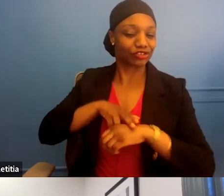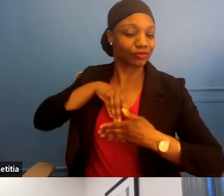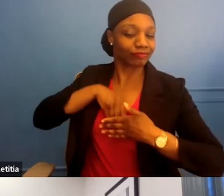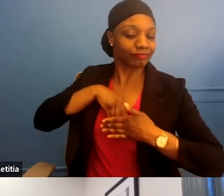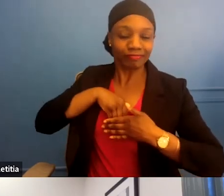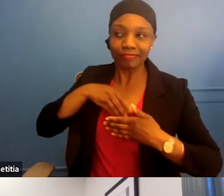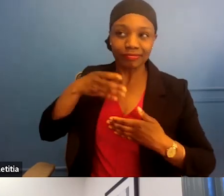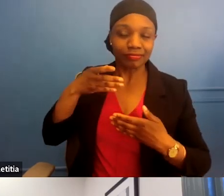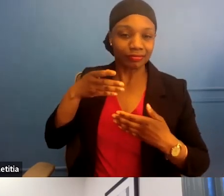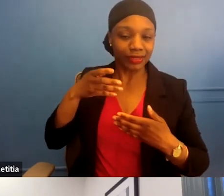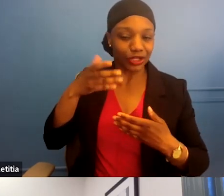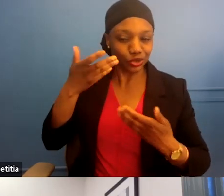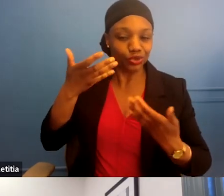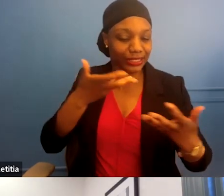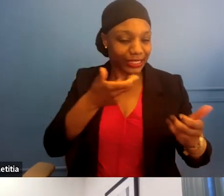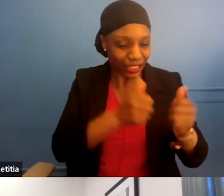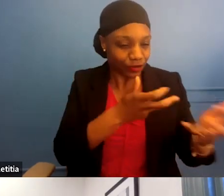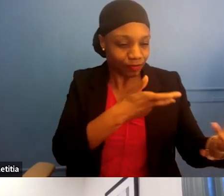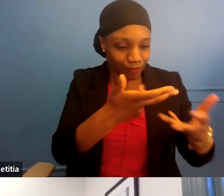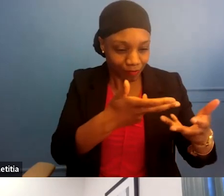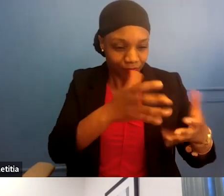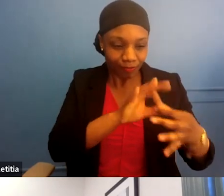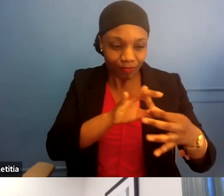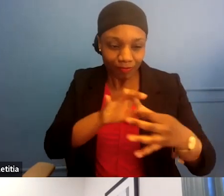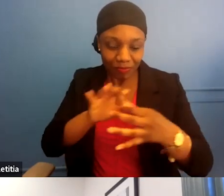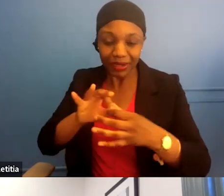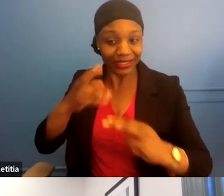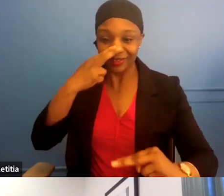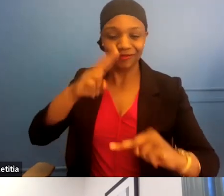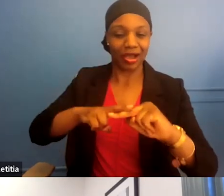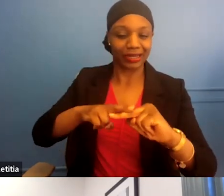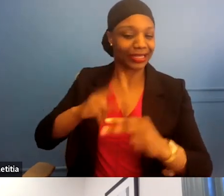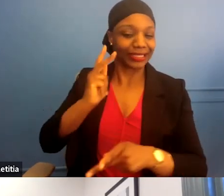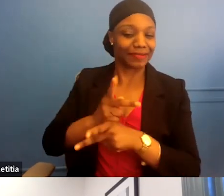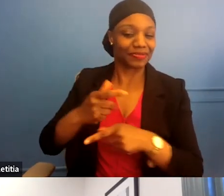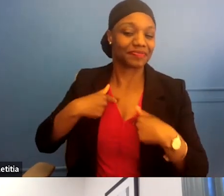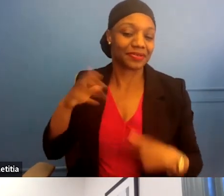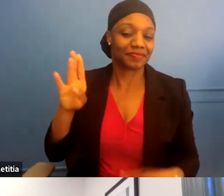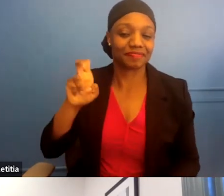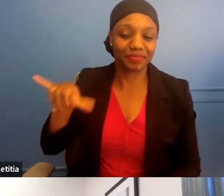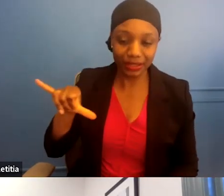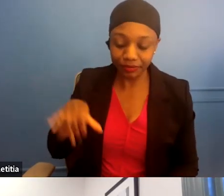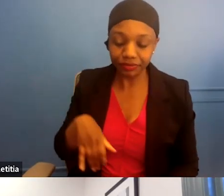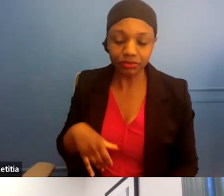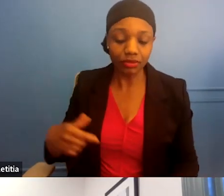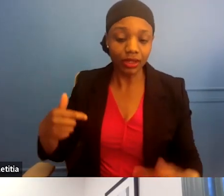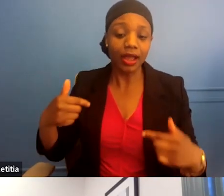with on each interaction, but that's been fun and keeping me busy. I'm also a very avid skier, so I ski